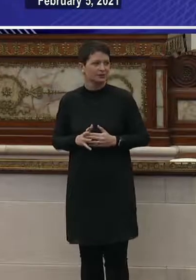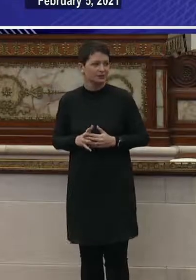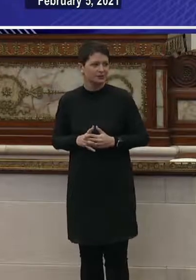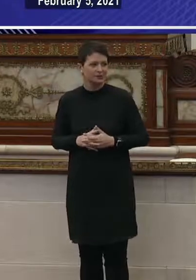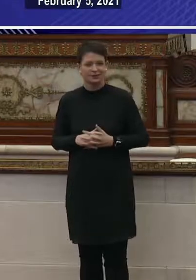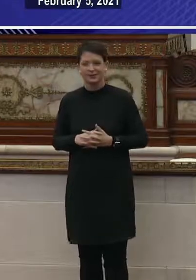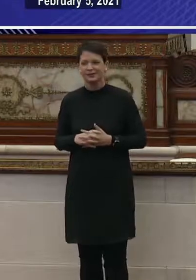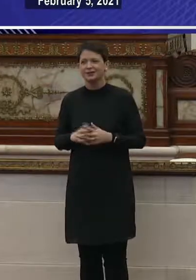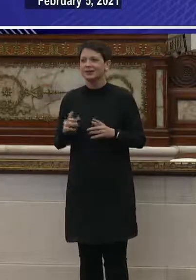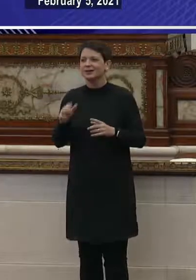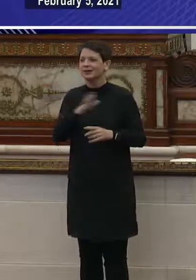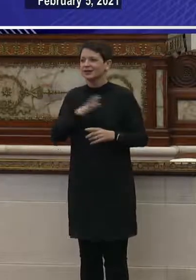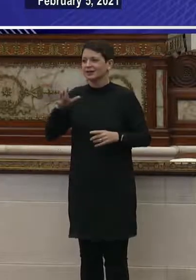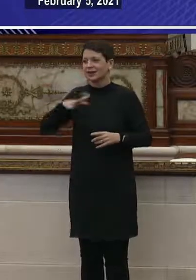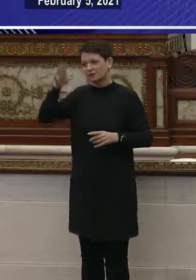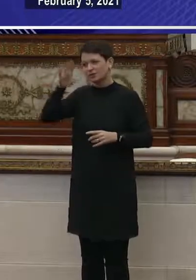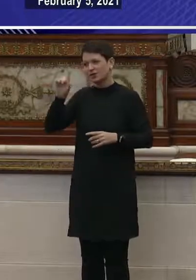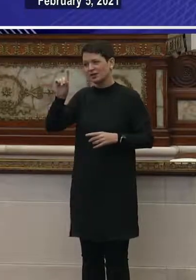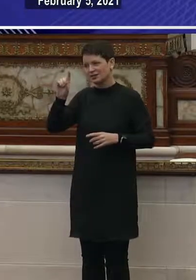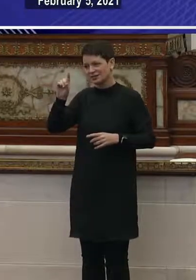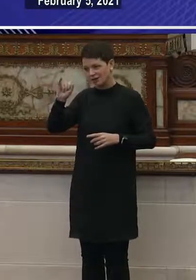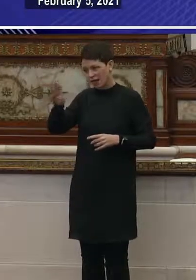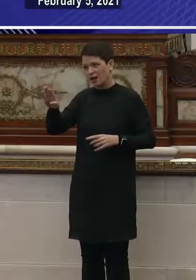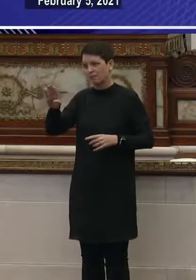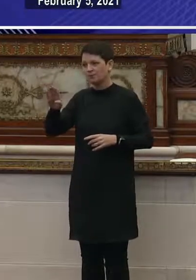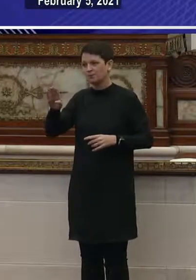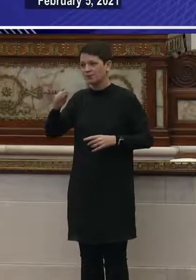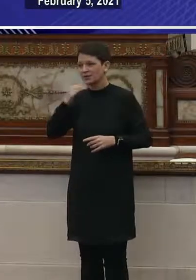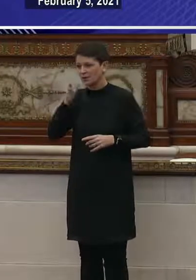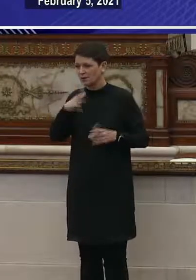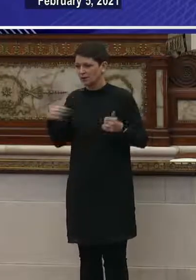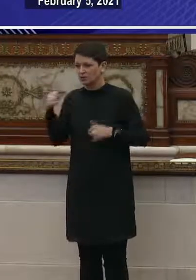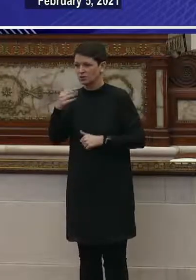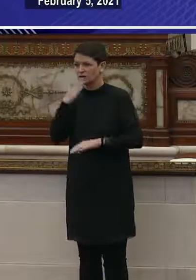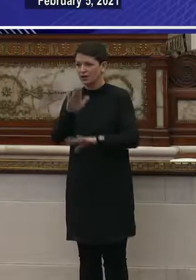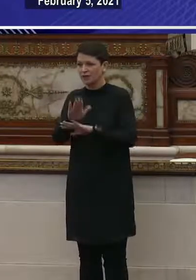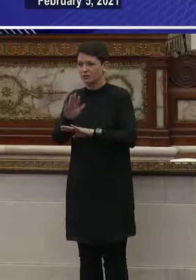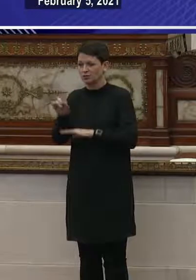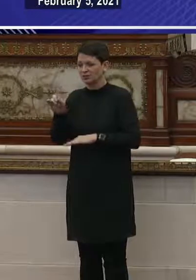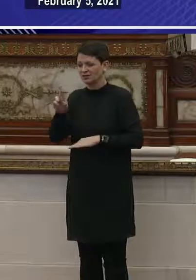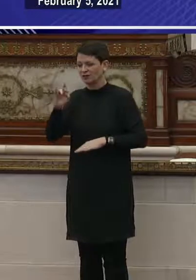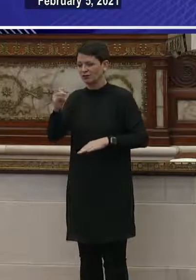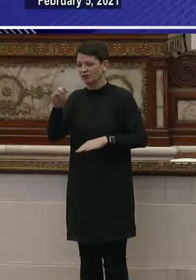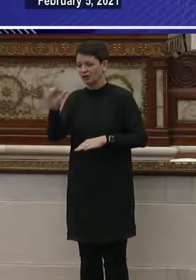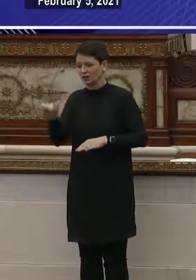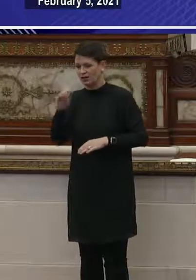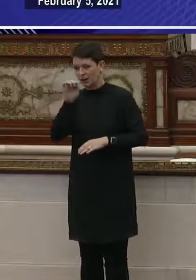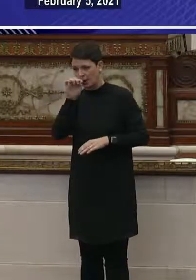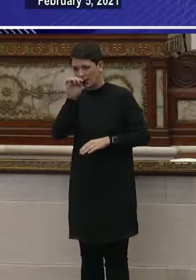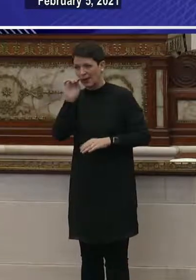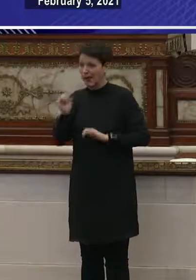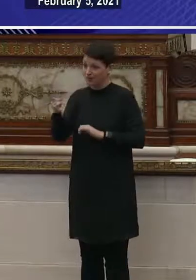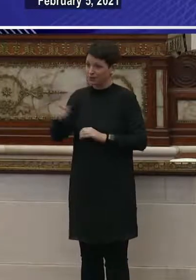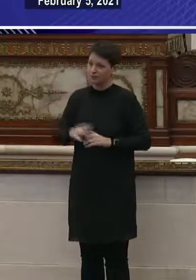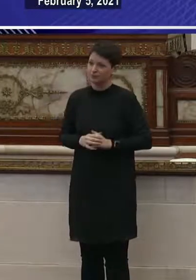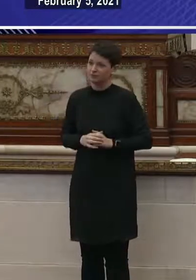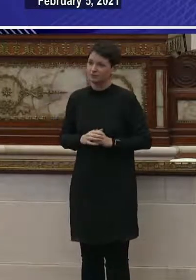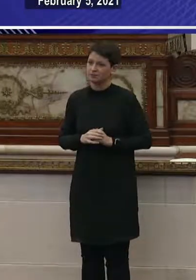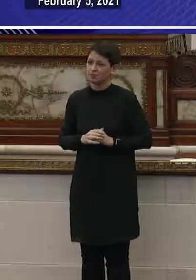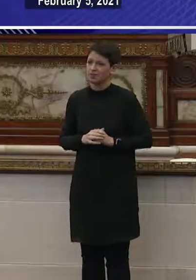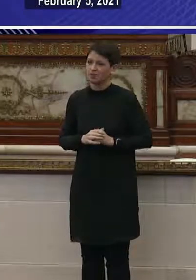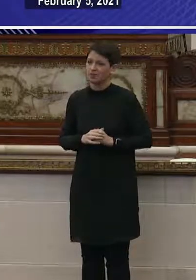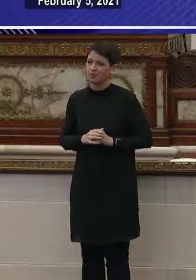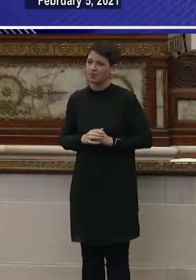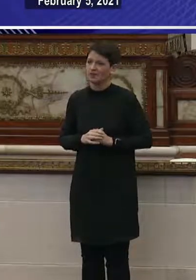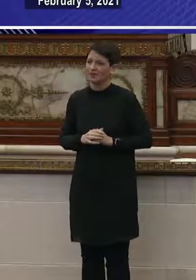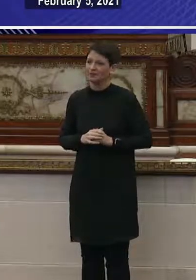Councilman Dom. Thank you, Madam Chair, and good afternoon, Dr. Farley. How you doing? Councilman, we're